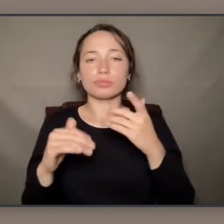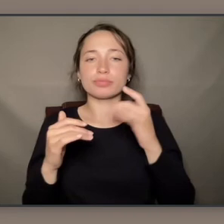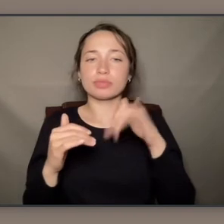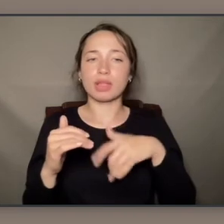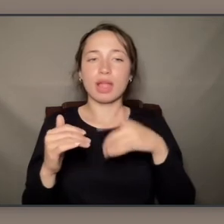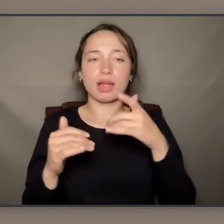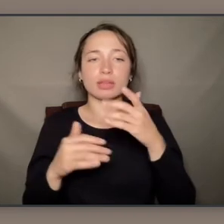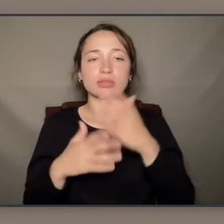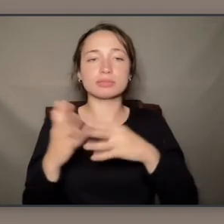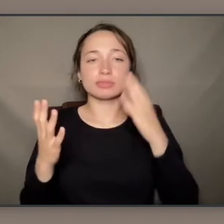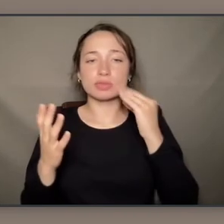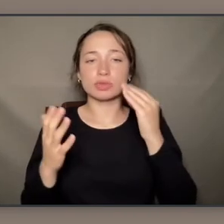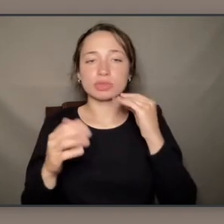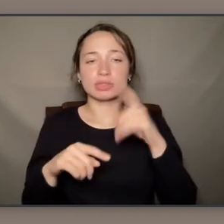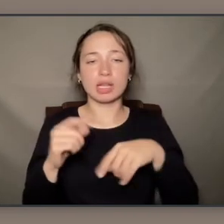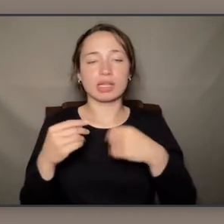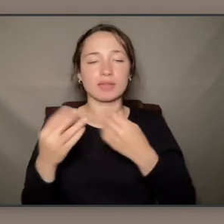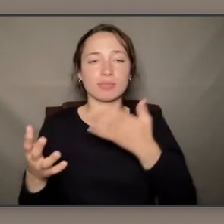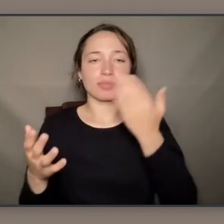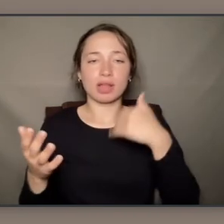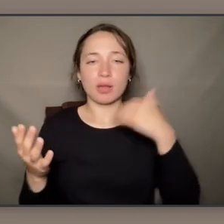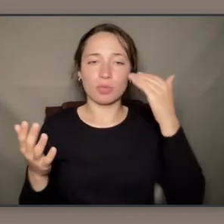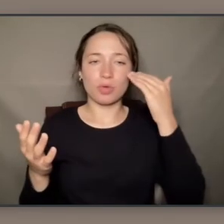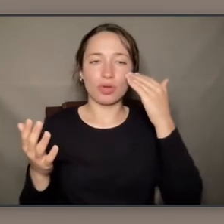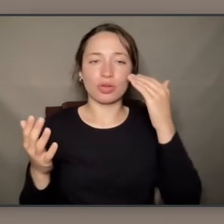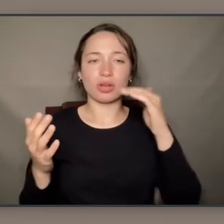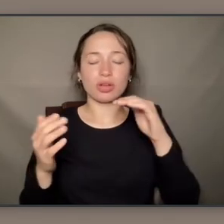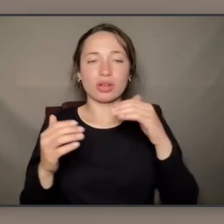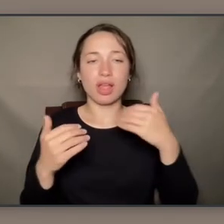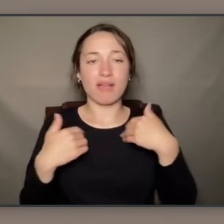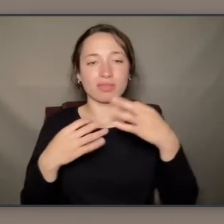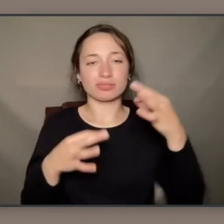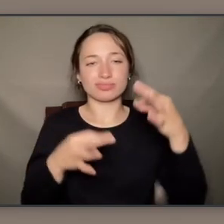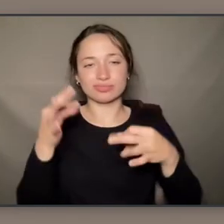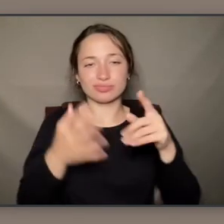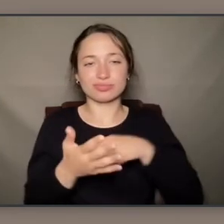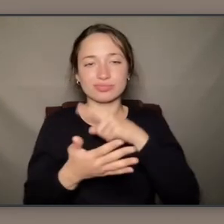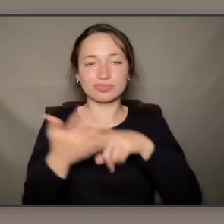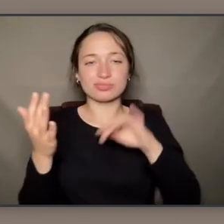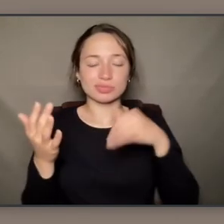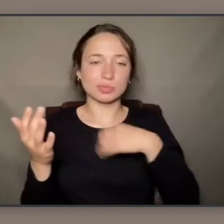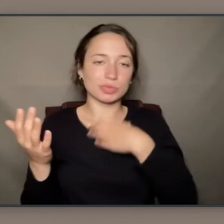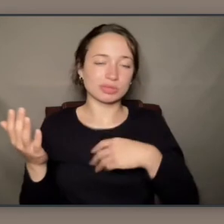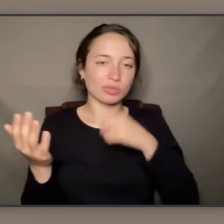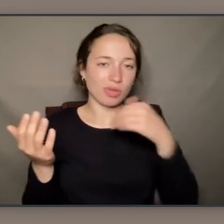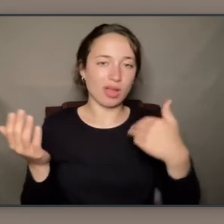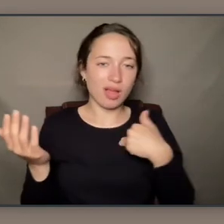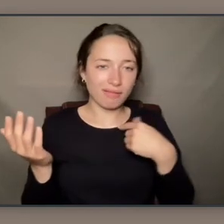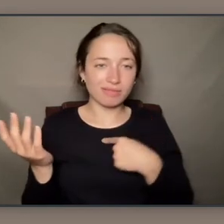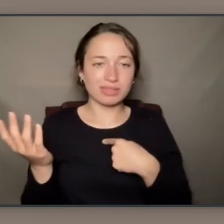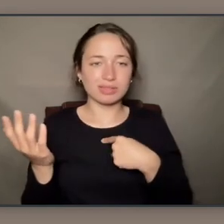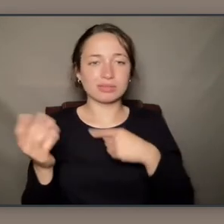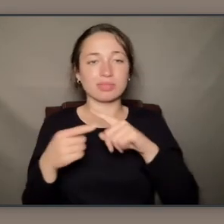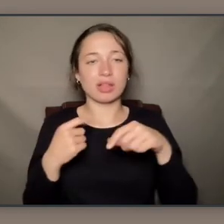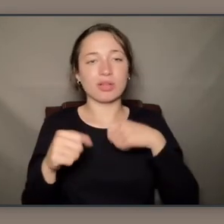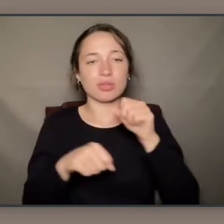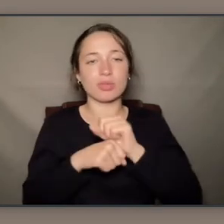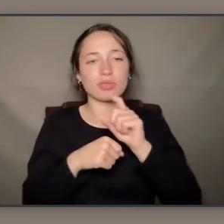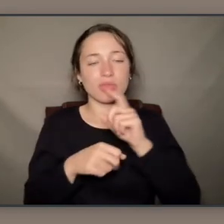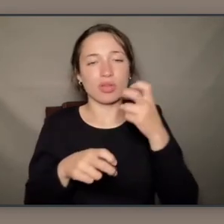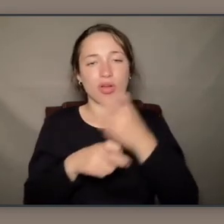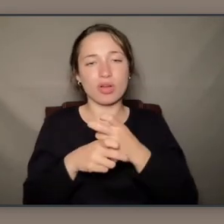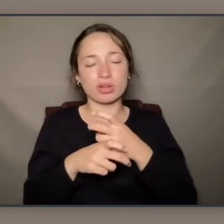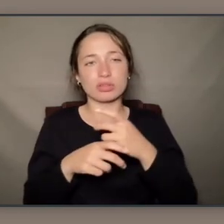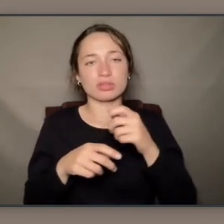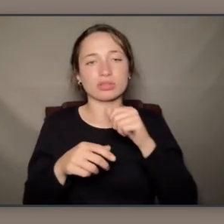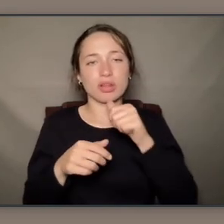experiences I can't give them, because I am aware of having prejudices that I wish I didn't have. And I worked really